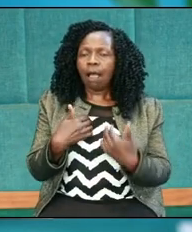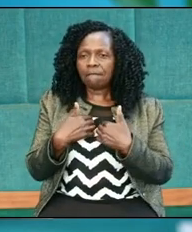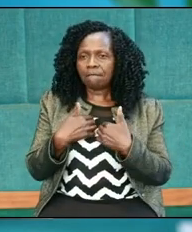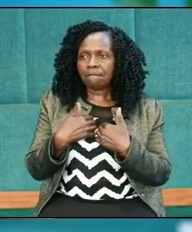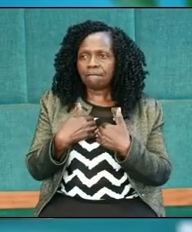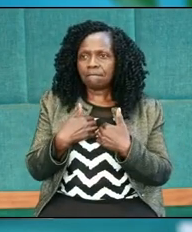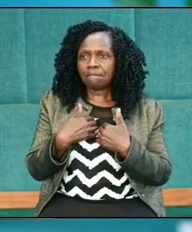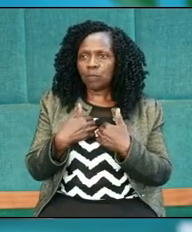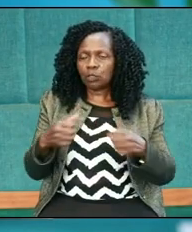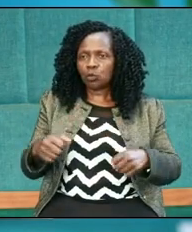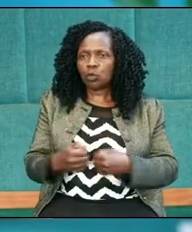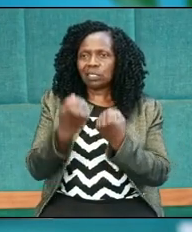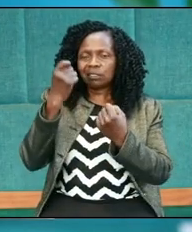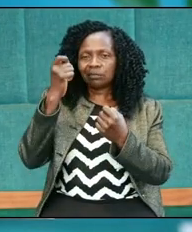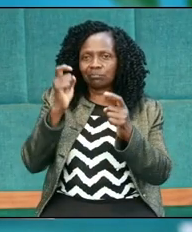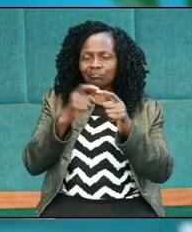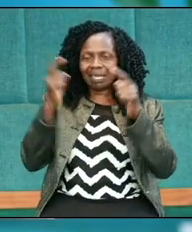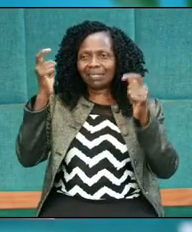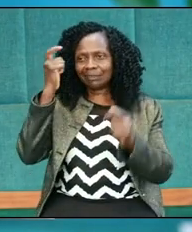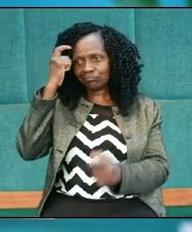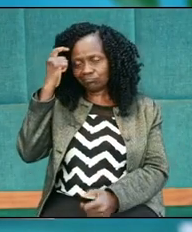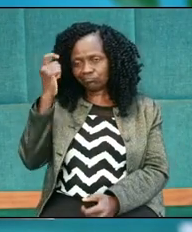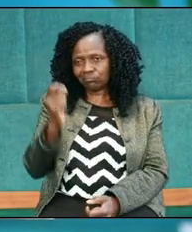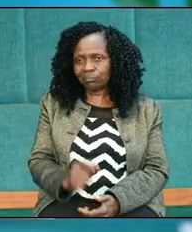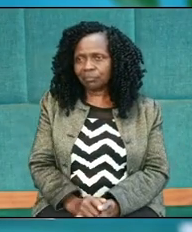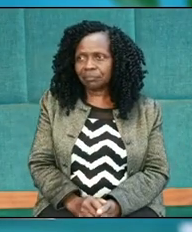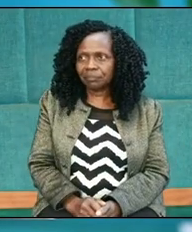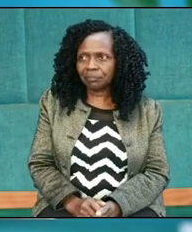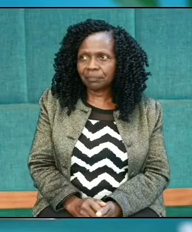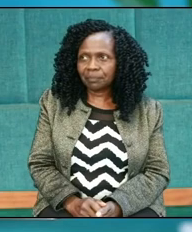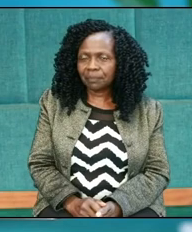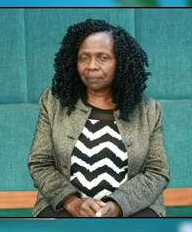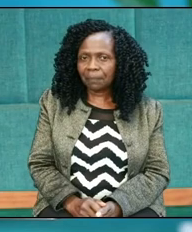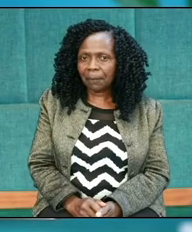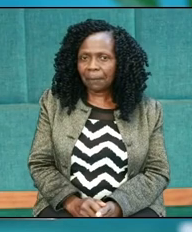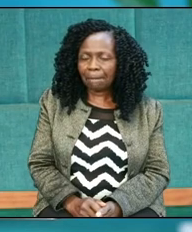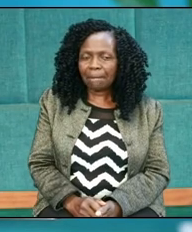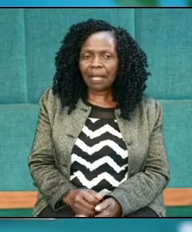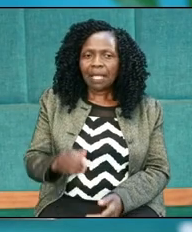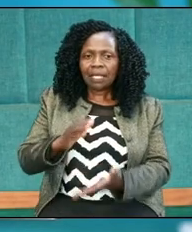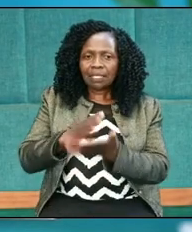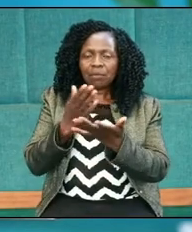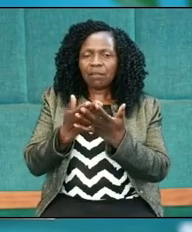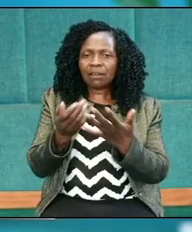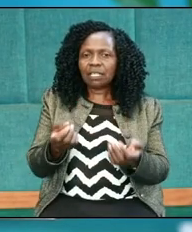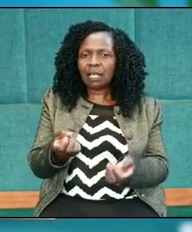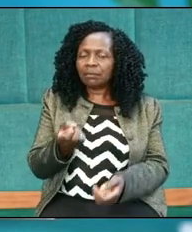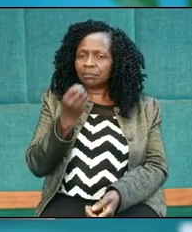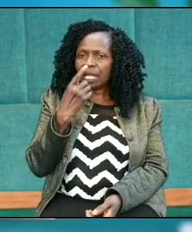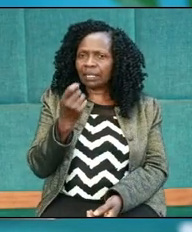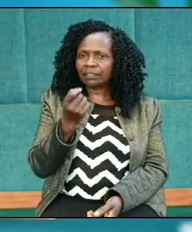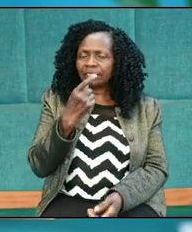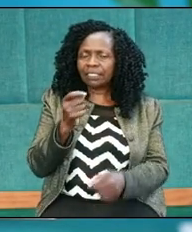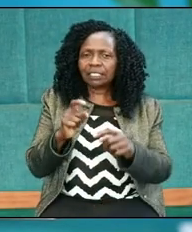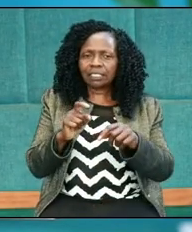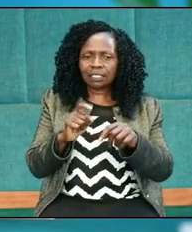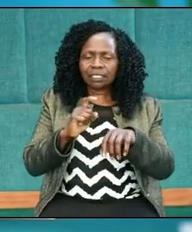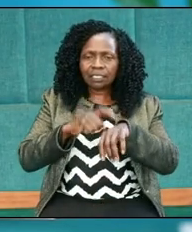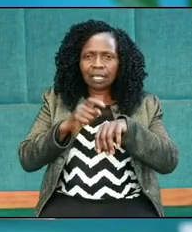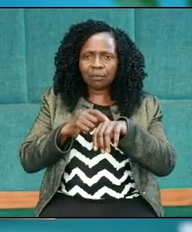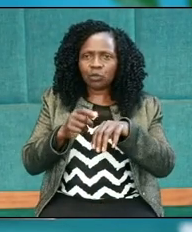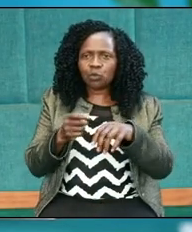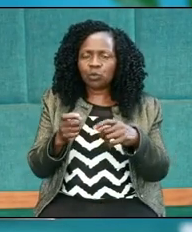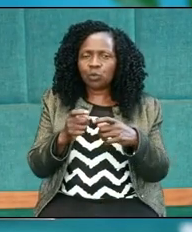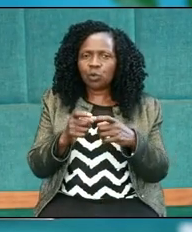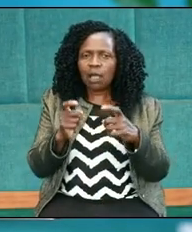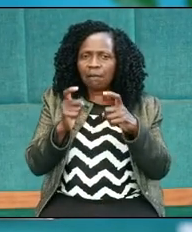headaches. Some of us, especially ladies, we are always working with either Maramoja, Action, Panadol. I wish I could have time to open your